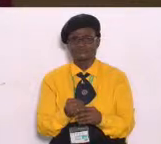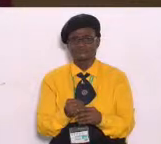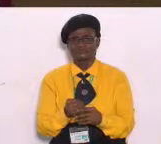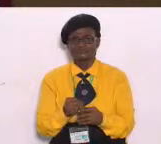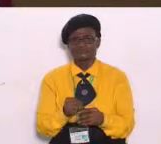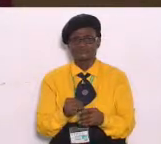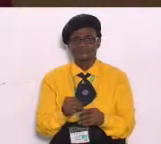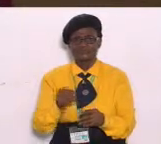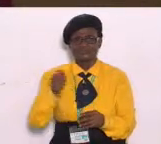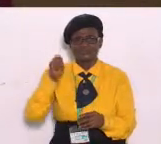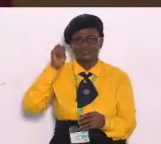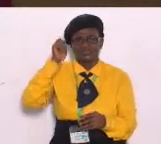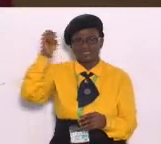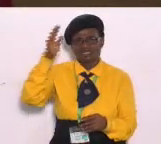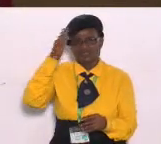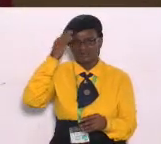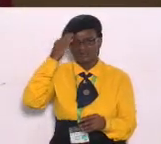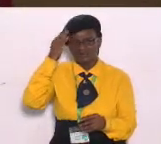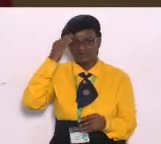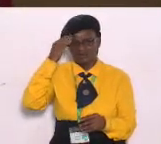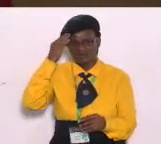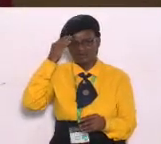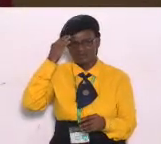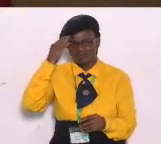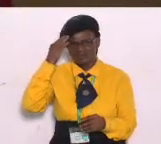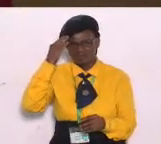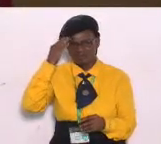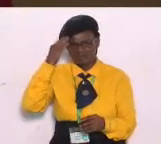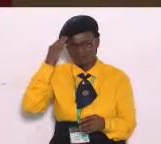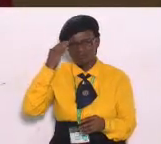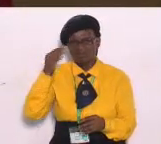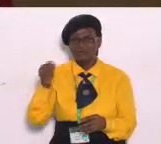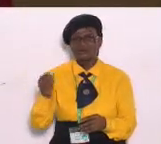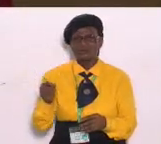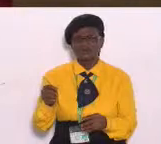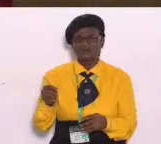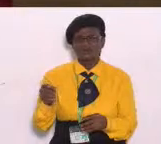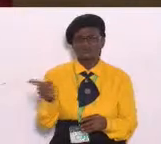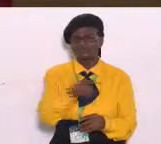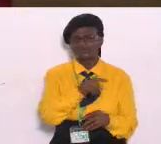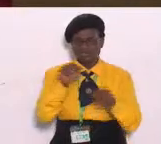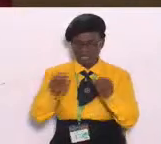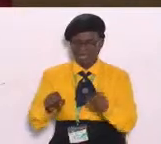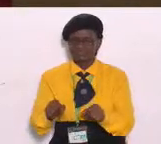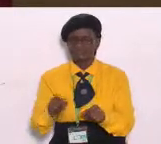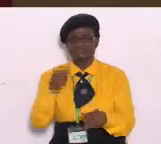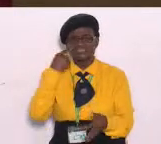You know, you can't deny that fact. You can check it on Google.